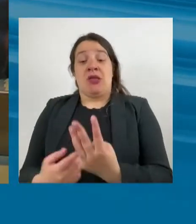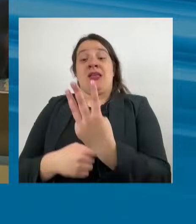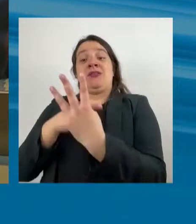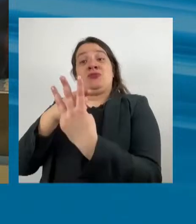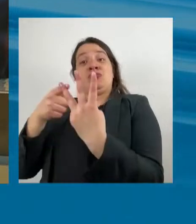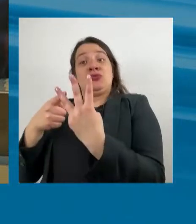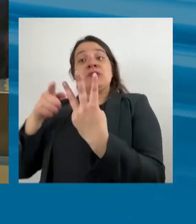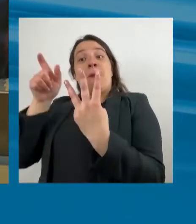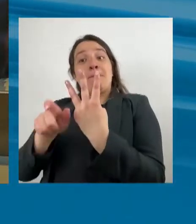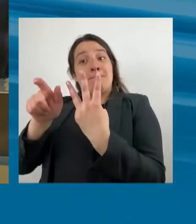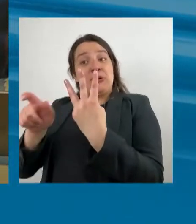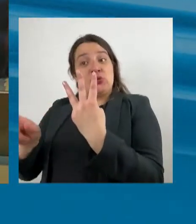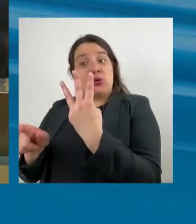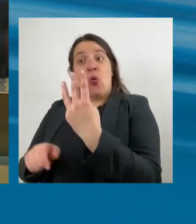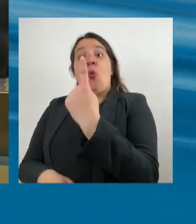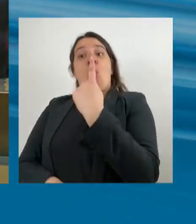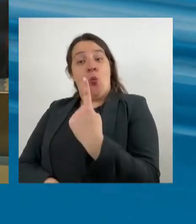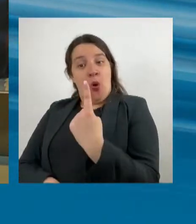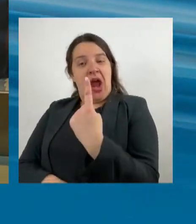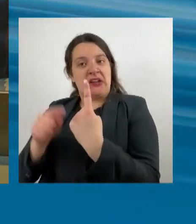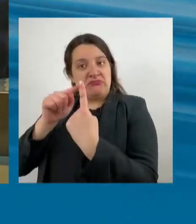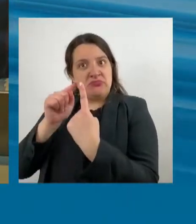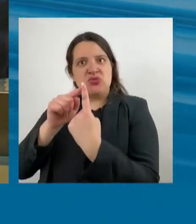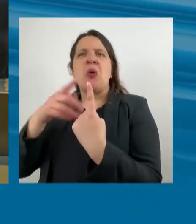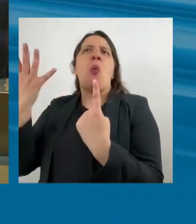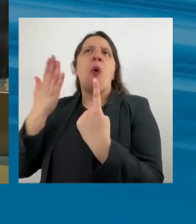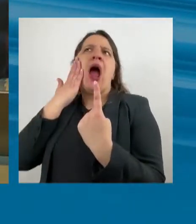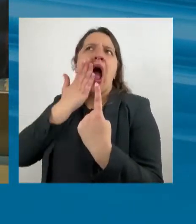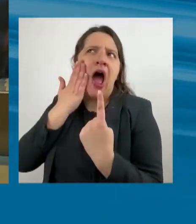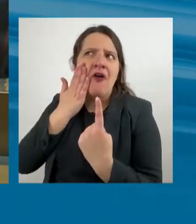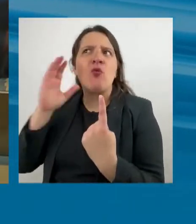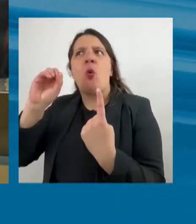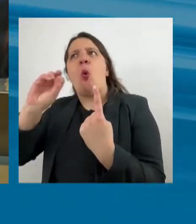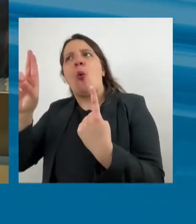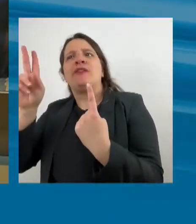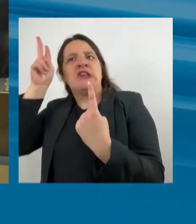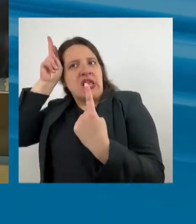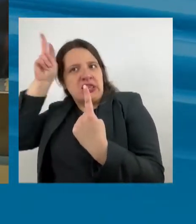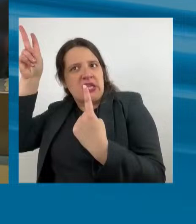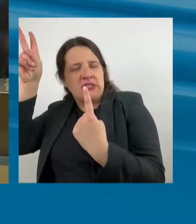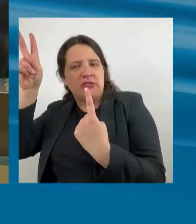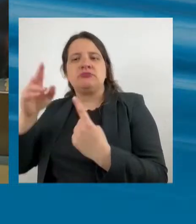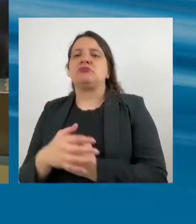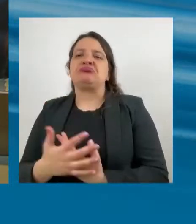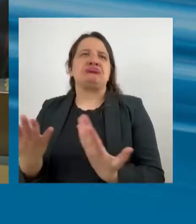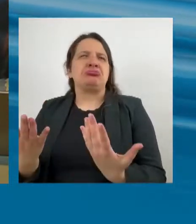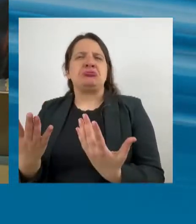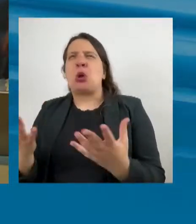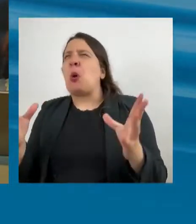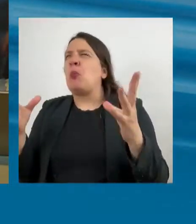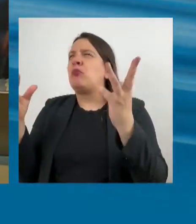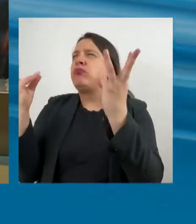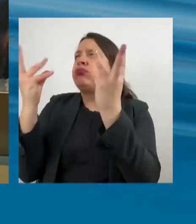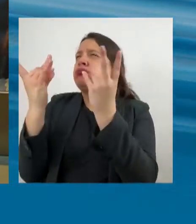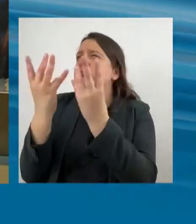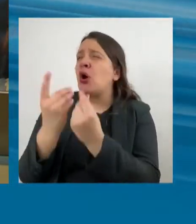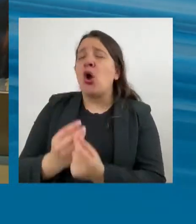of every 3 persons in Latin America is either indigenous or Afro-descendant. And that